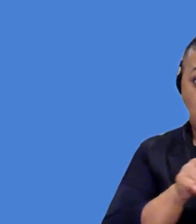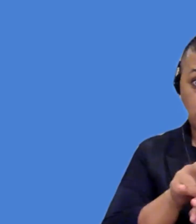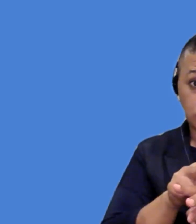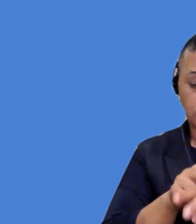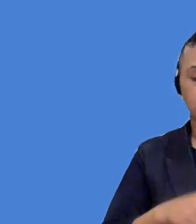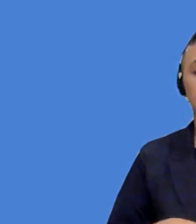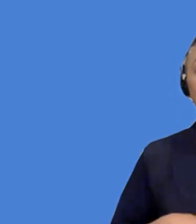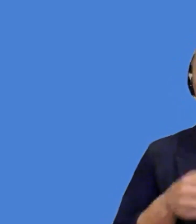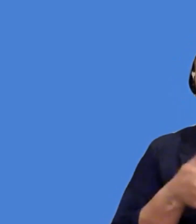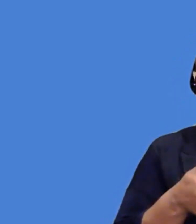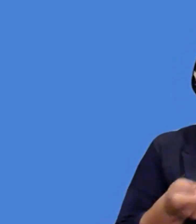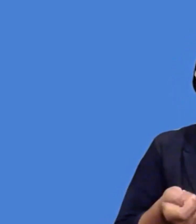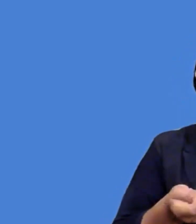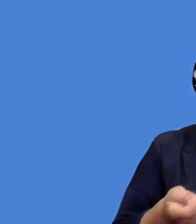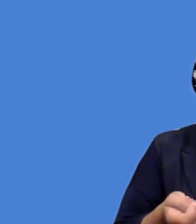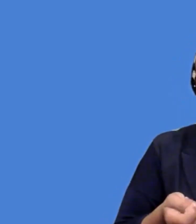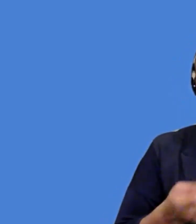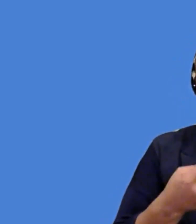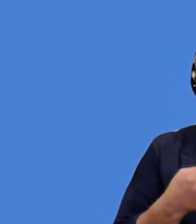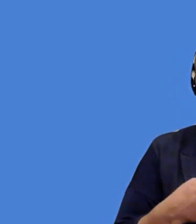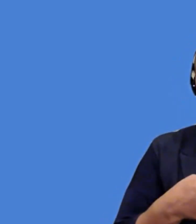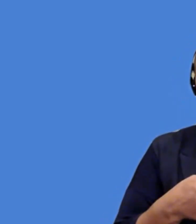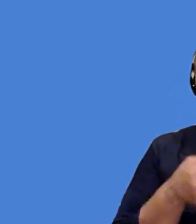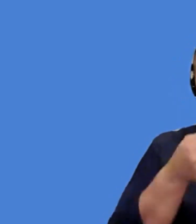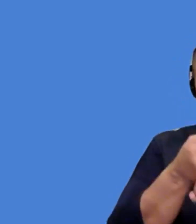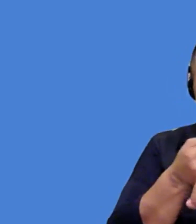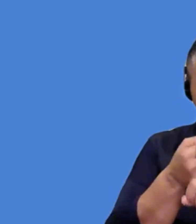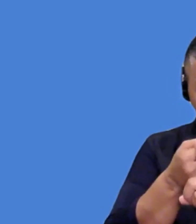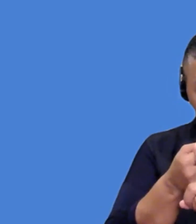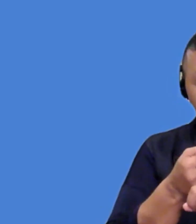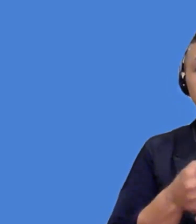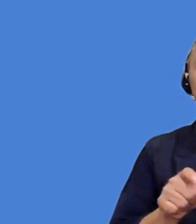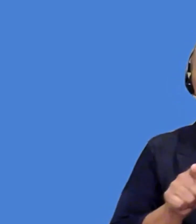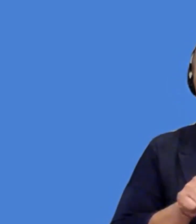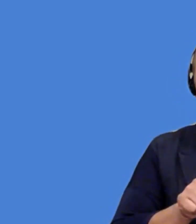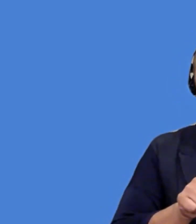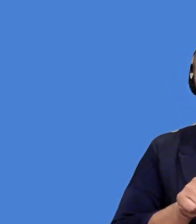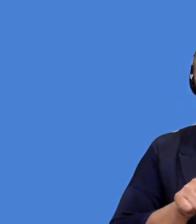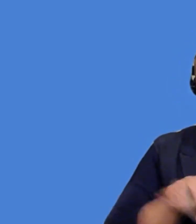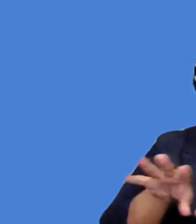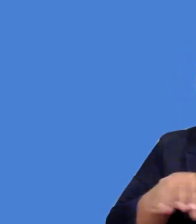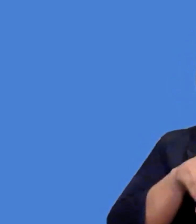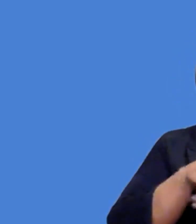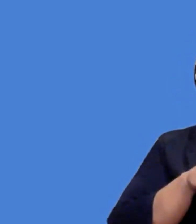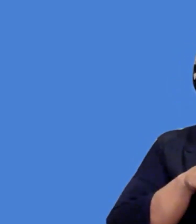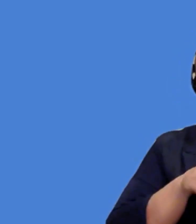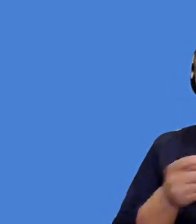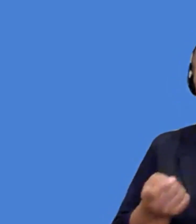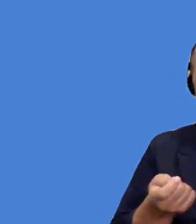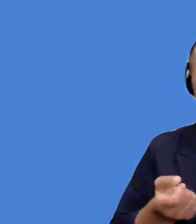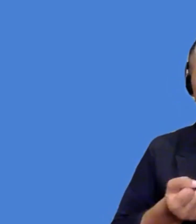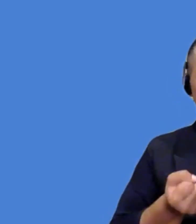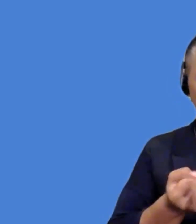and representation with support from FFO Norway and DPOD Denmark, CVM Global, HI and